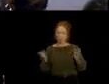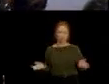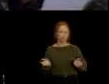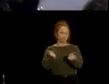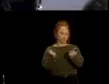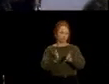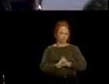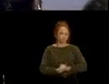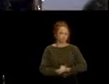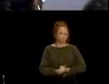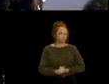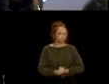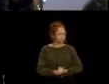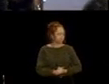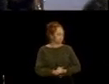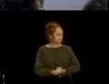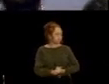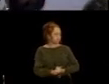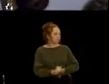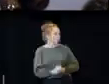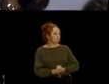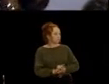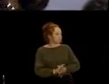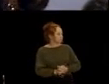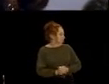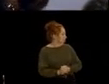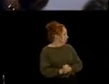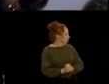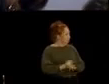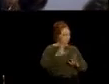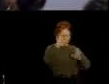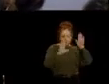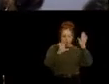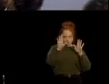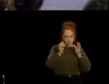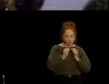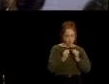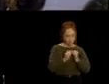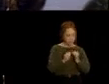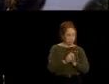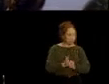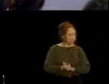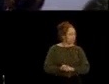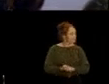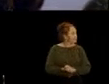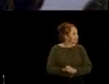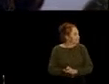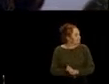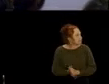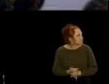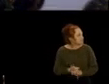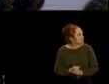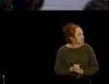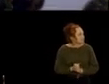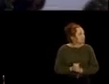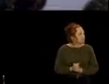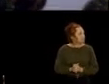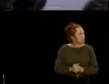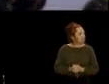more back here, too. One more. My name is Serena,